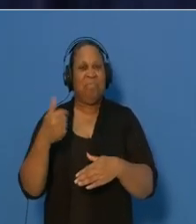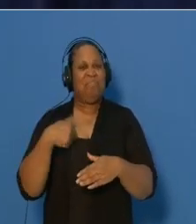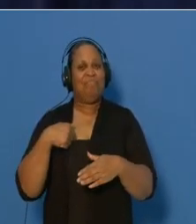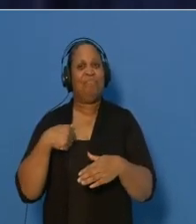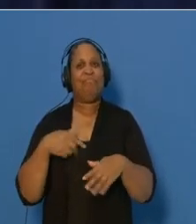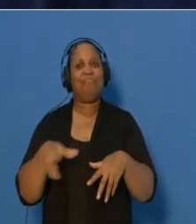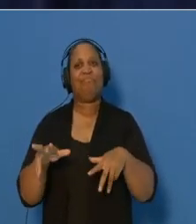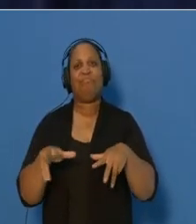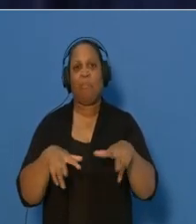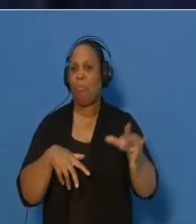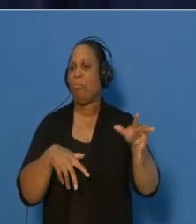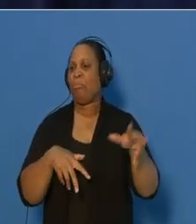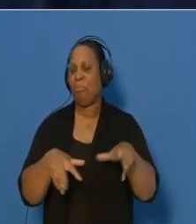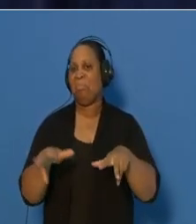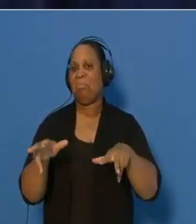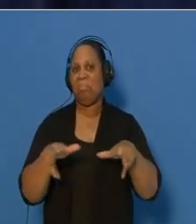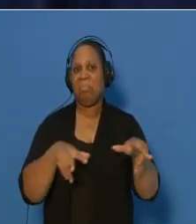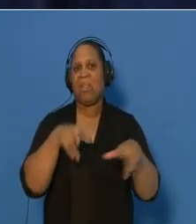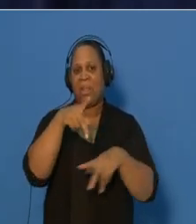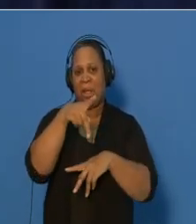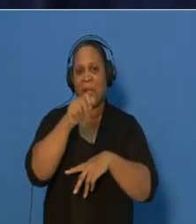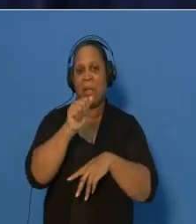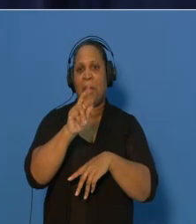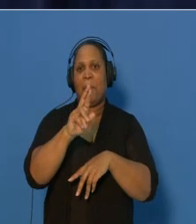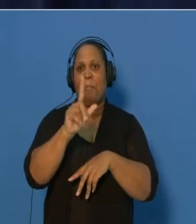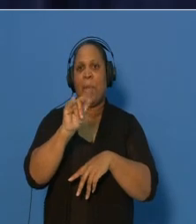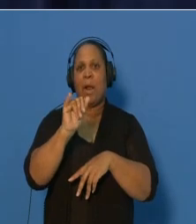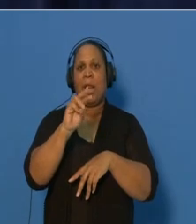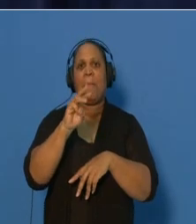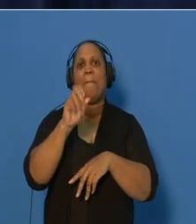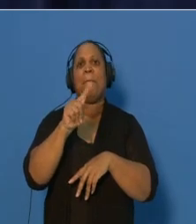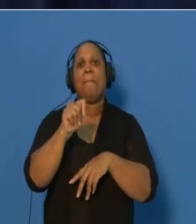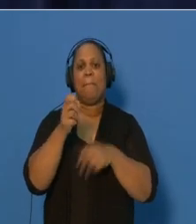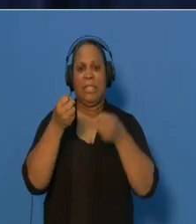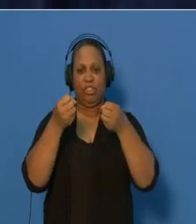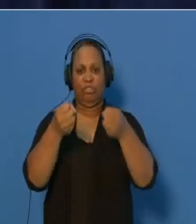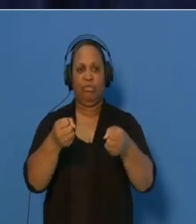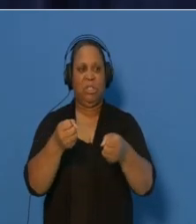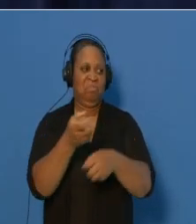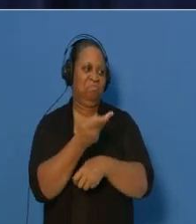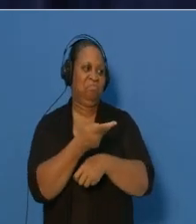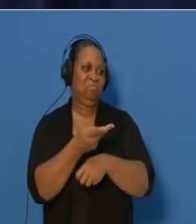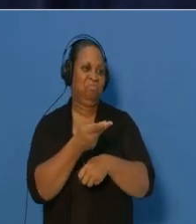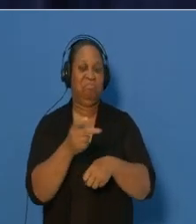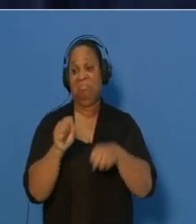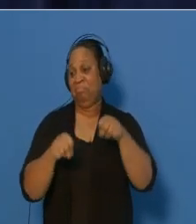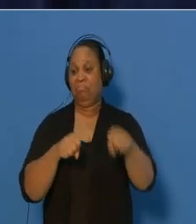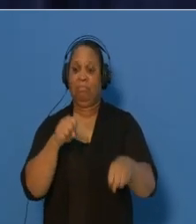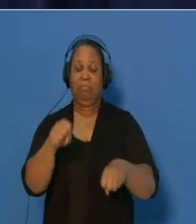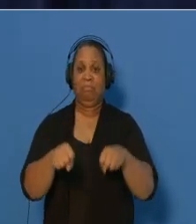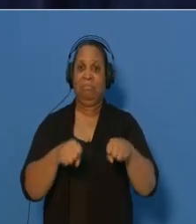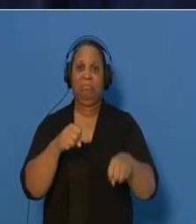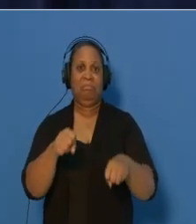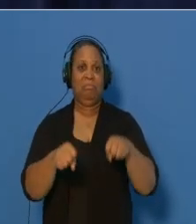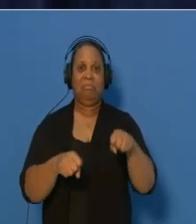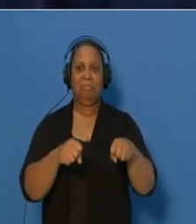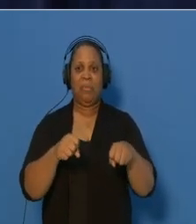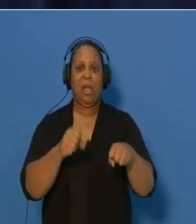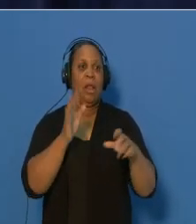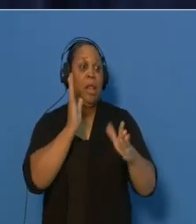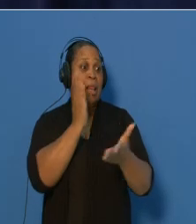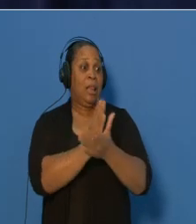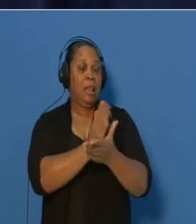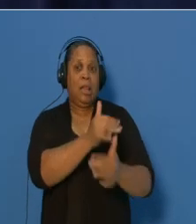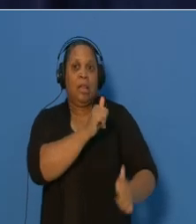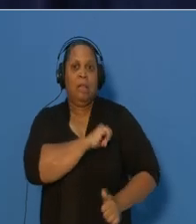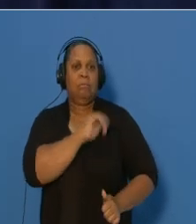along Parliament Street, and I saw two gentlemen on a bike just going for a jolly. They were stopped by officers of the Bermuda Regiment. They